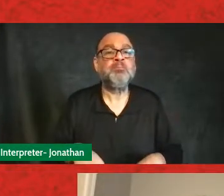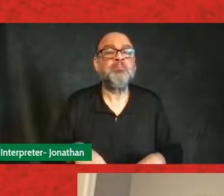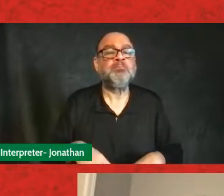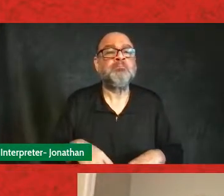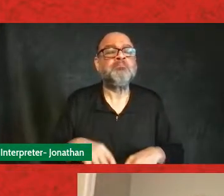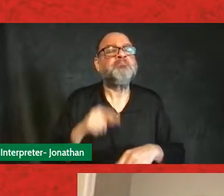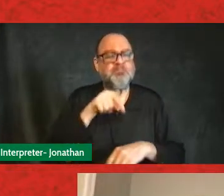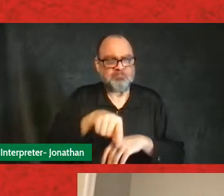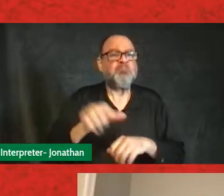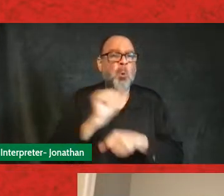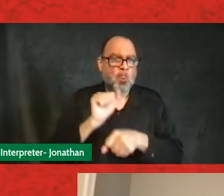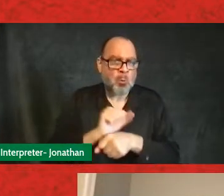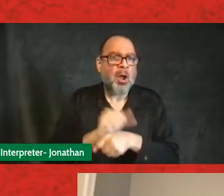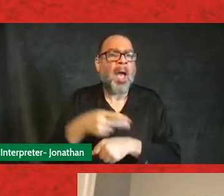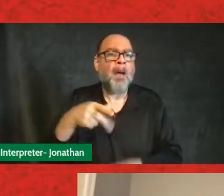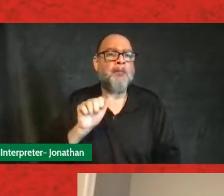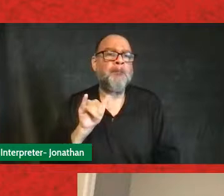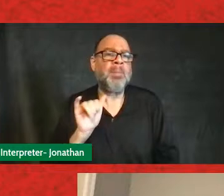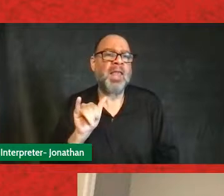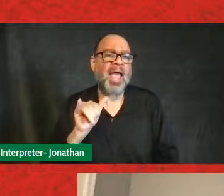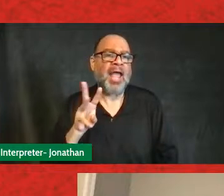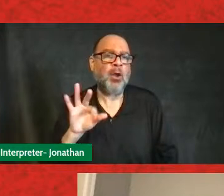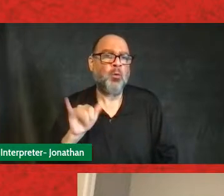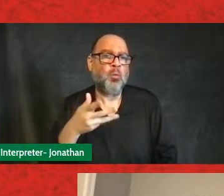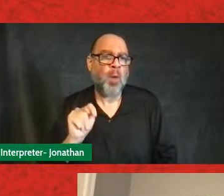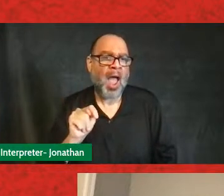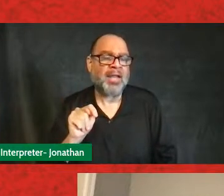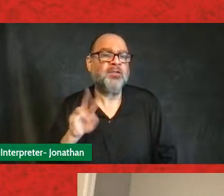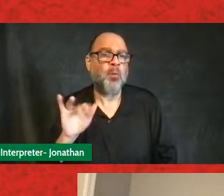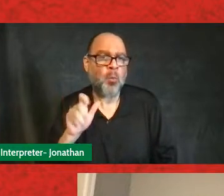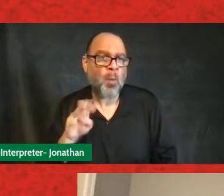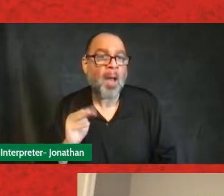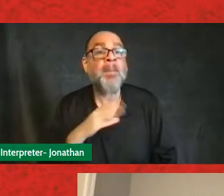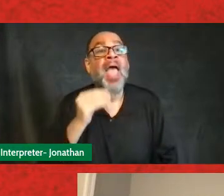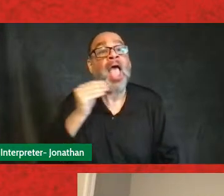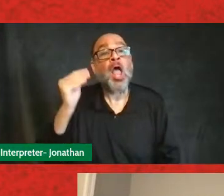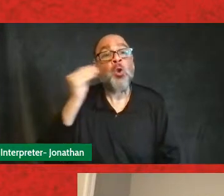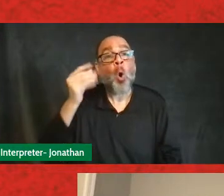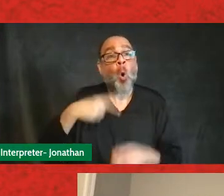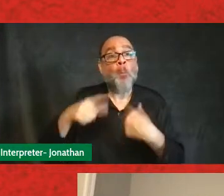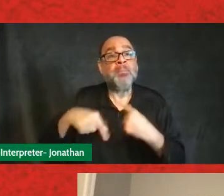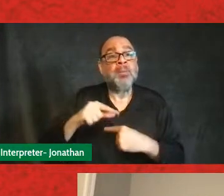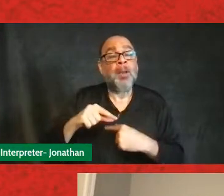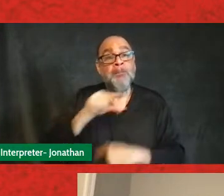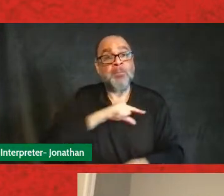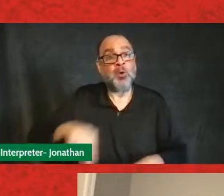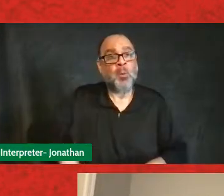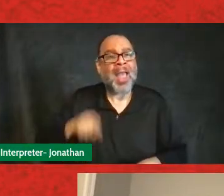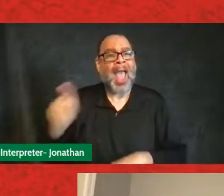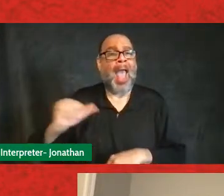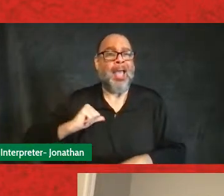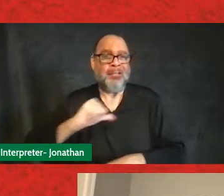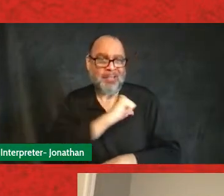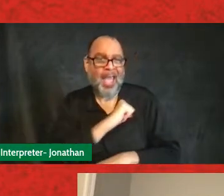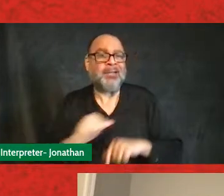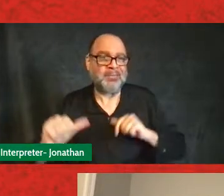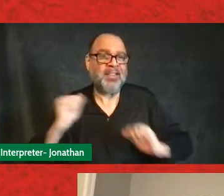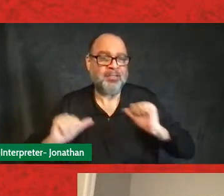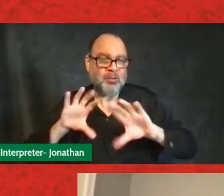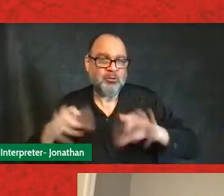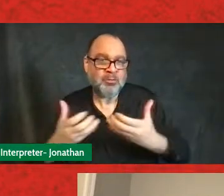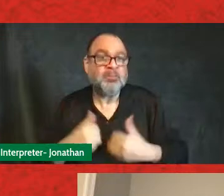Rolled at the Playwright's Realm, and the Homecoming Queen at Atlantic Theater Company. Regionally, she's